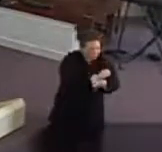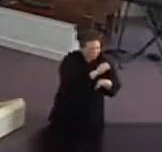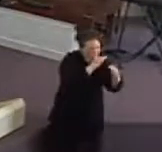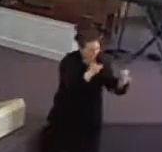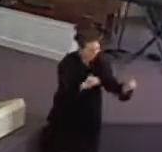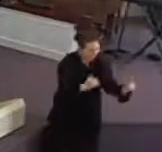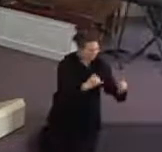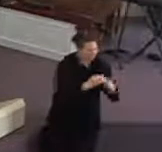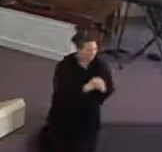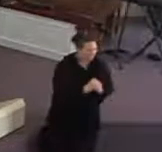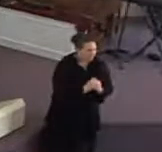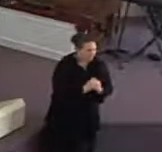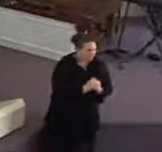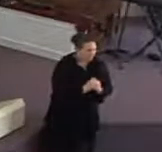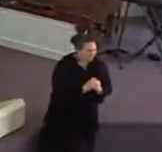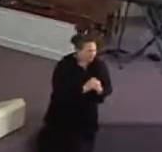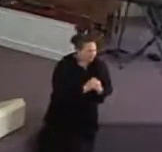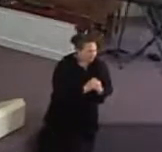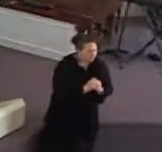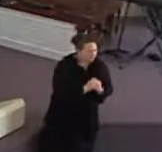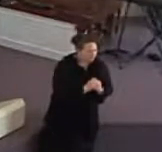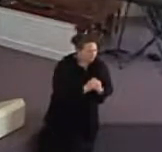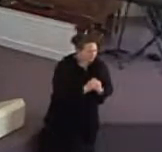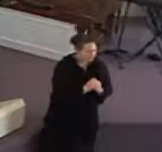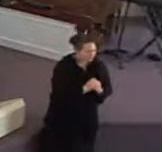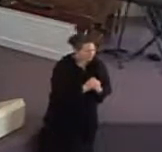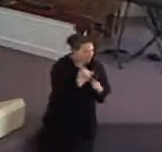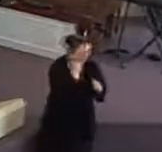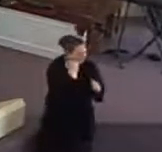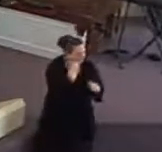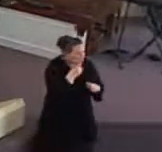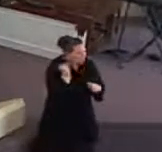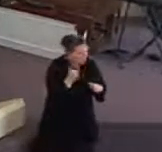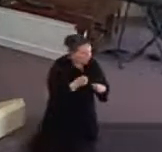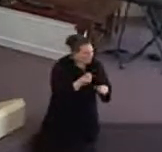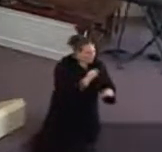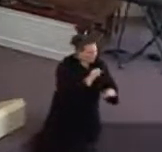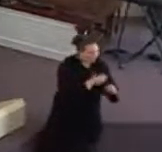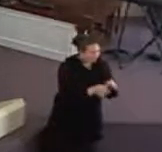Come on, if the auto mechanic needs to work on the engine, you got to get the hood up.